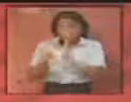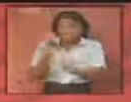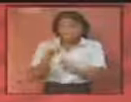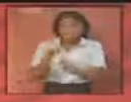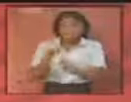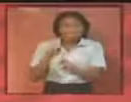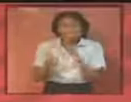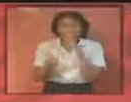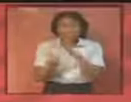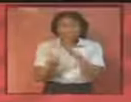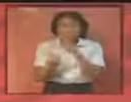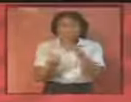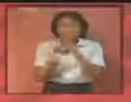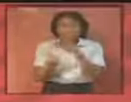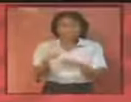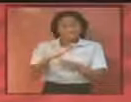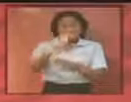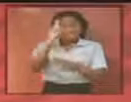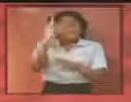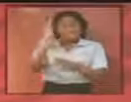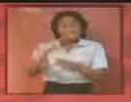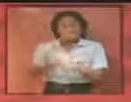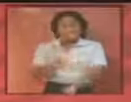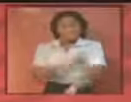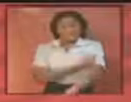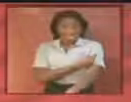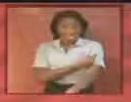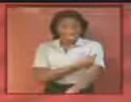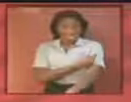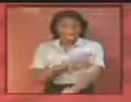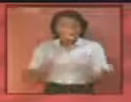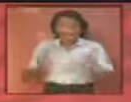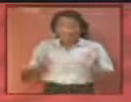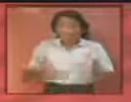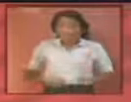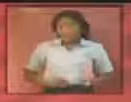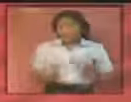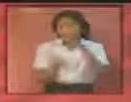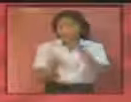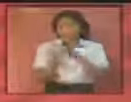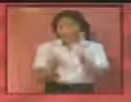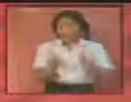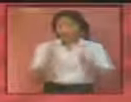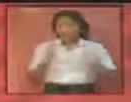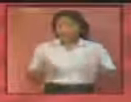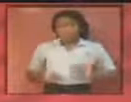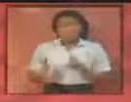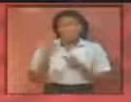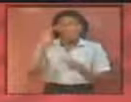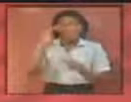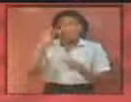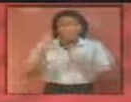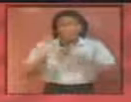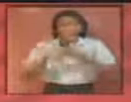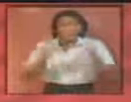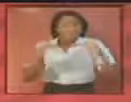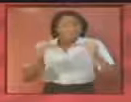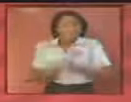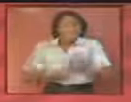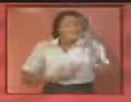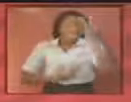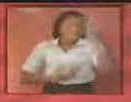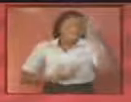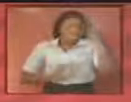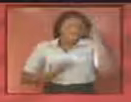the opponent before, and as we've seen from countless clinical trials and now from real-world results, they